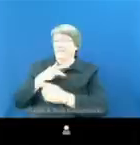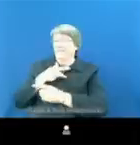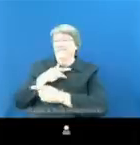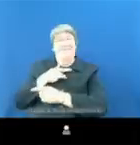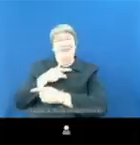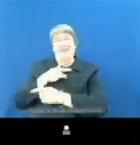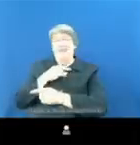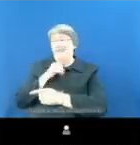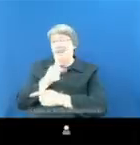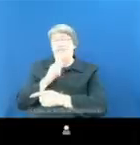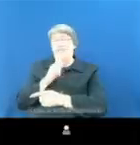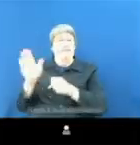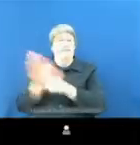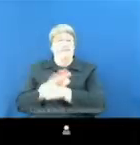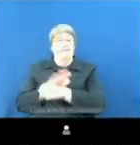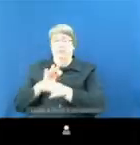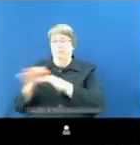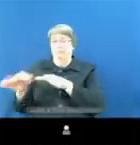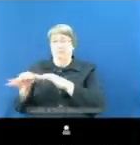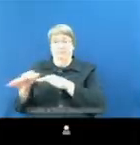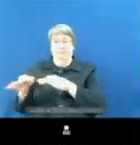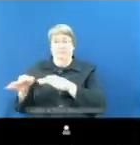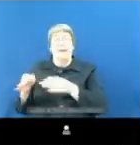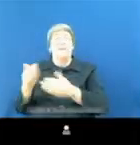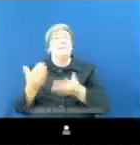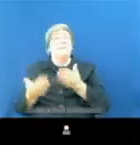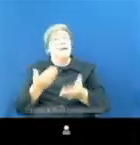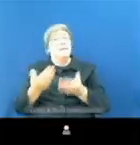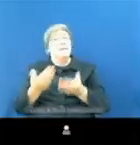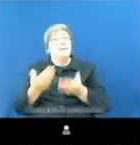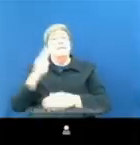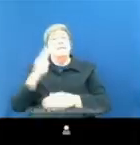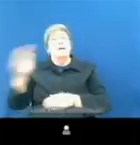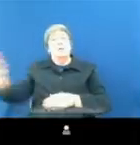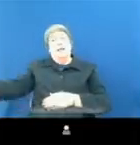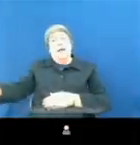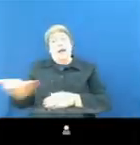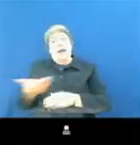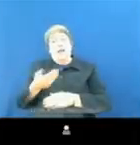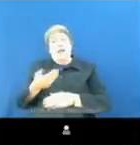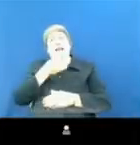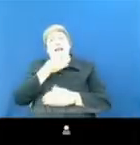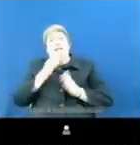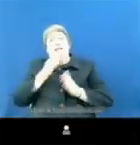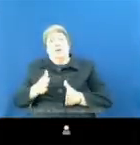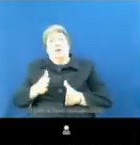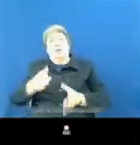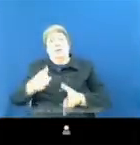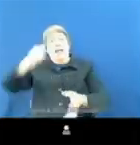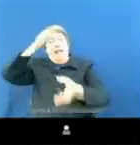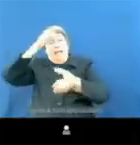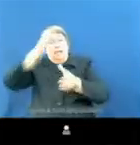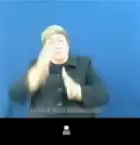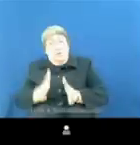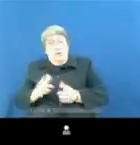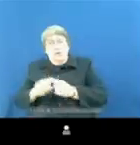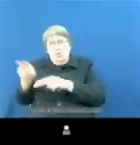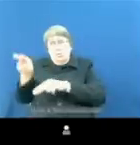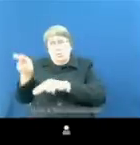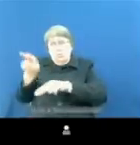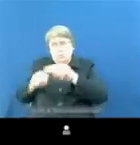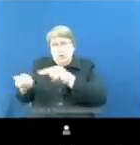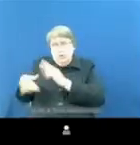be hired to review the interpretation or to have the